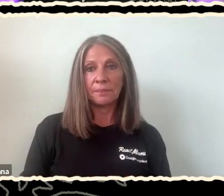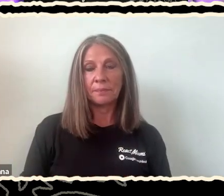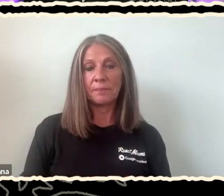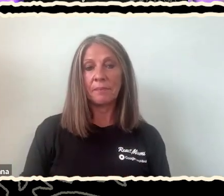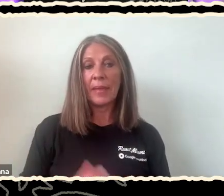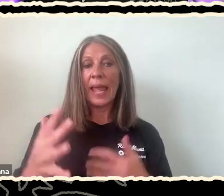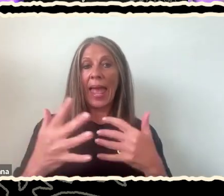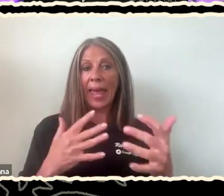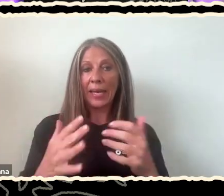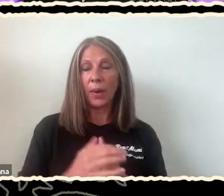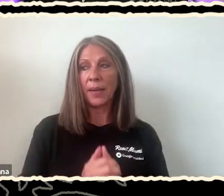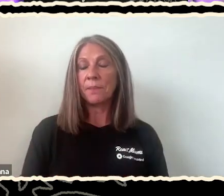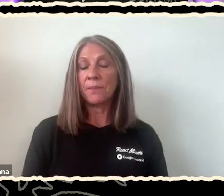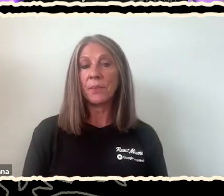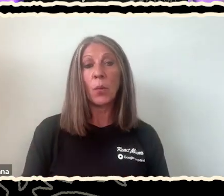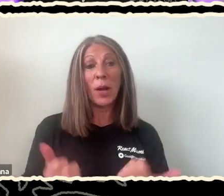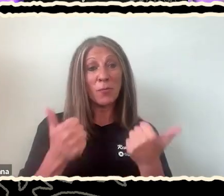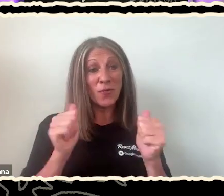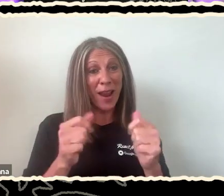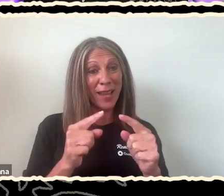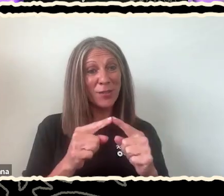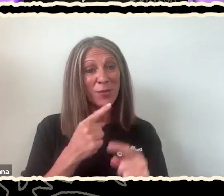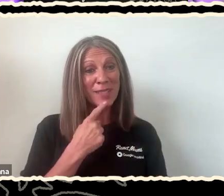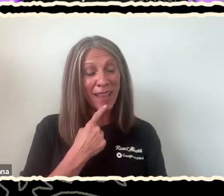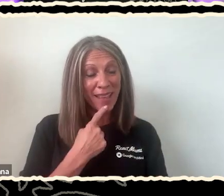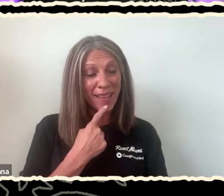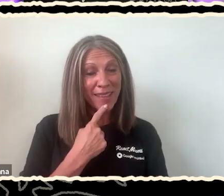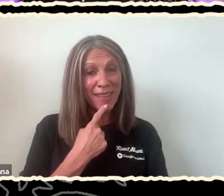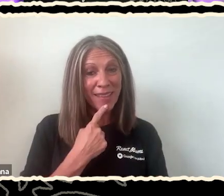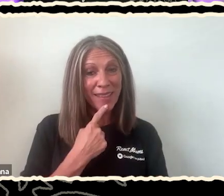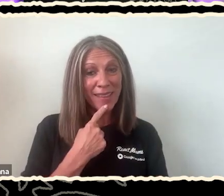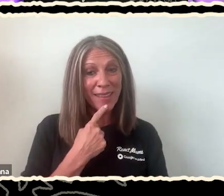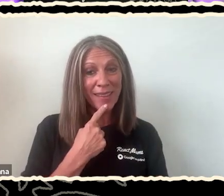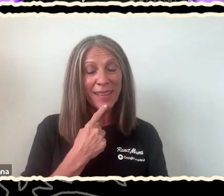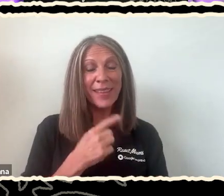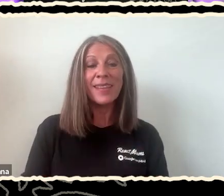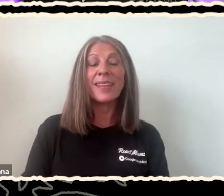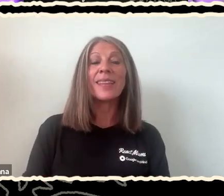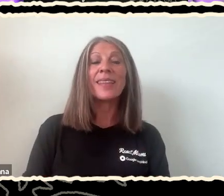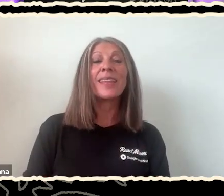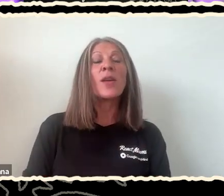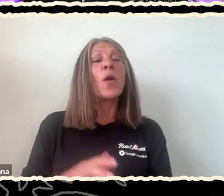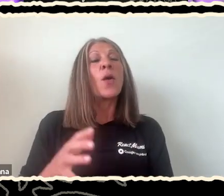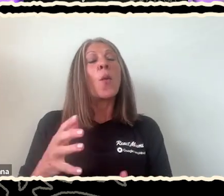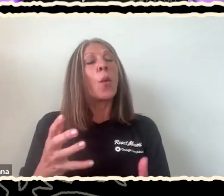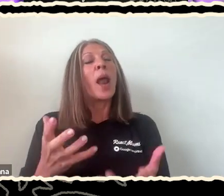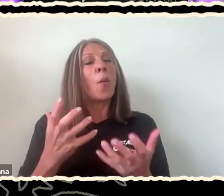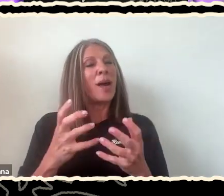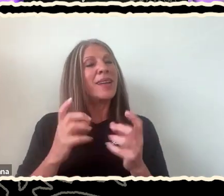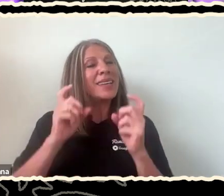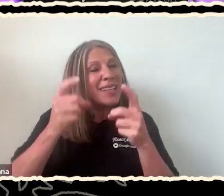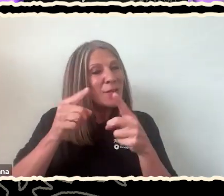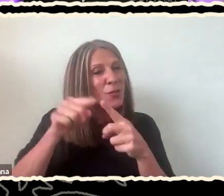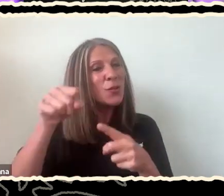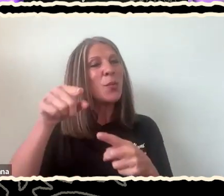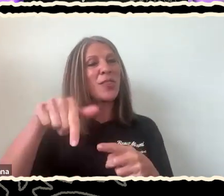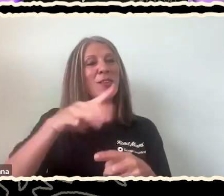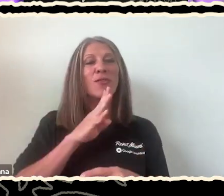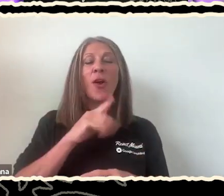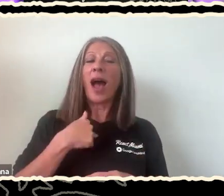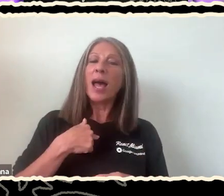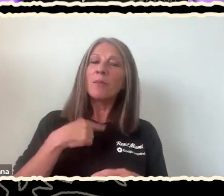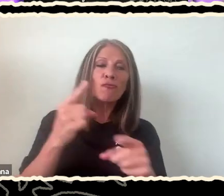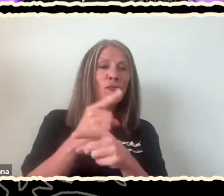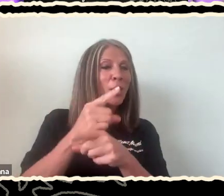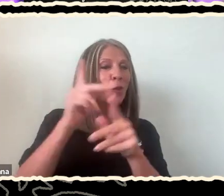But anyways, I guess what I'm trying to say is, and what I'd like you guys to live with from this talk is, I'm just a regular